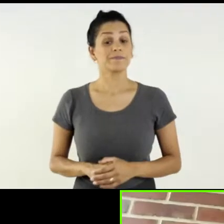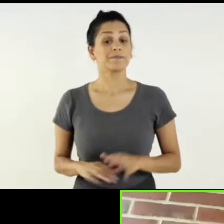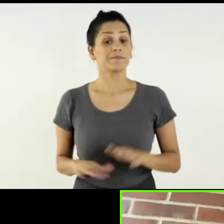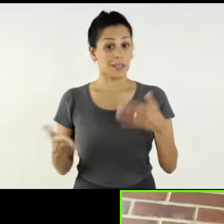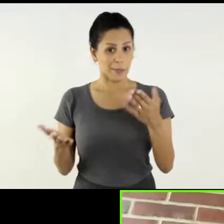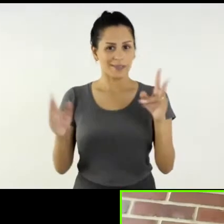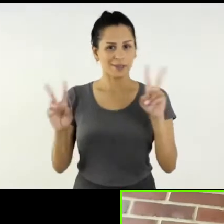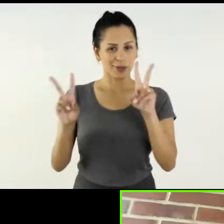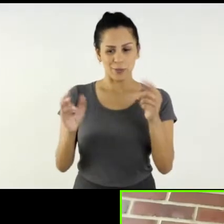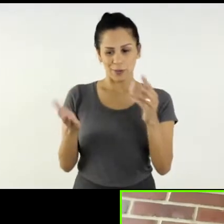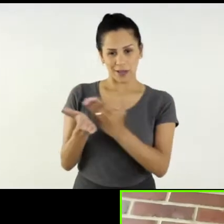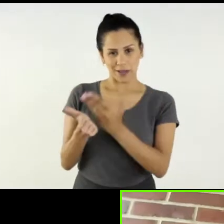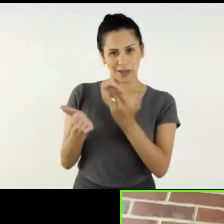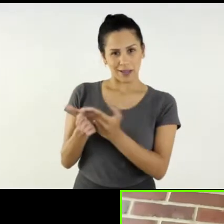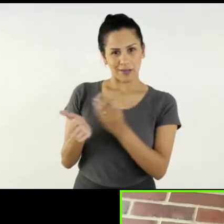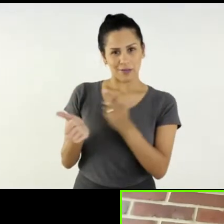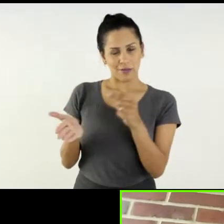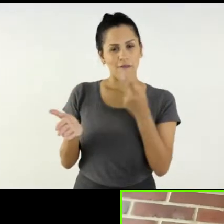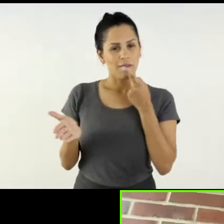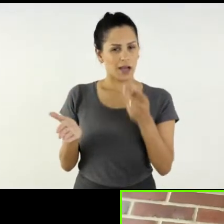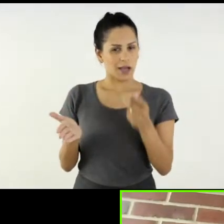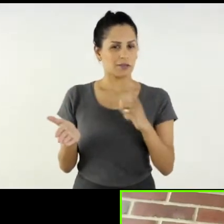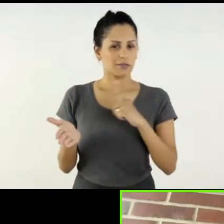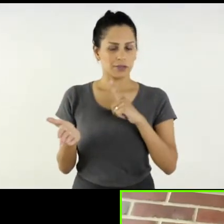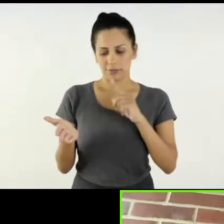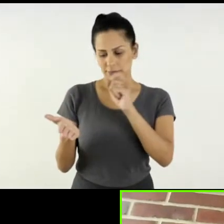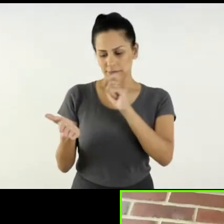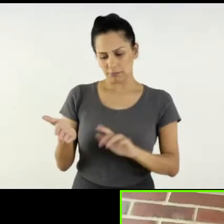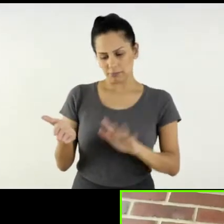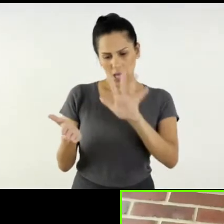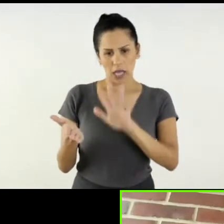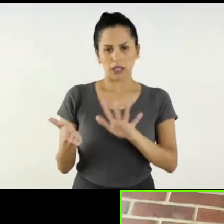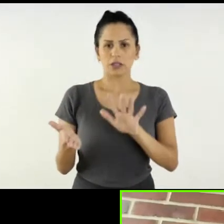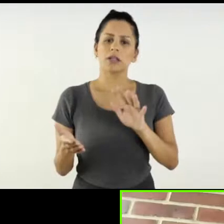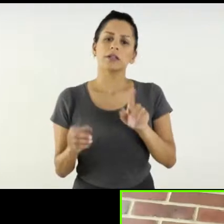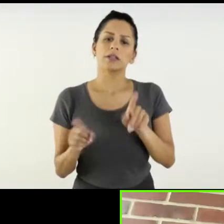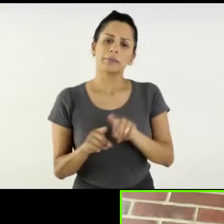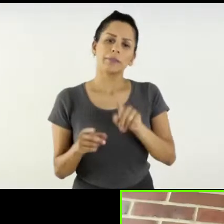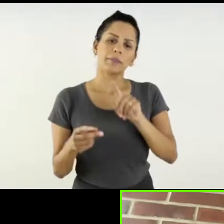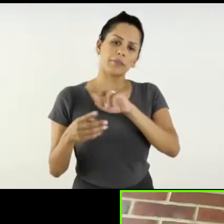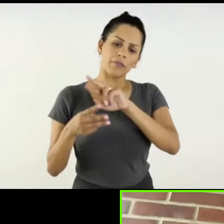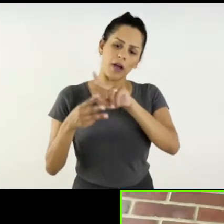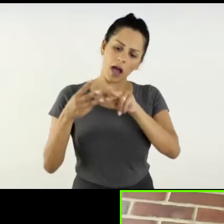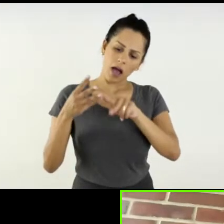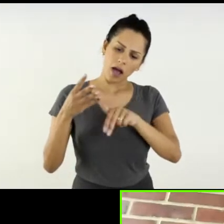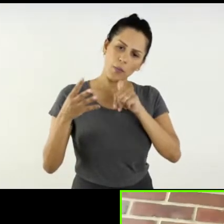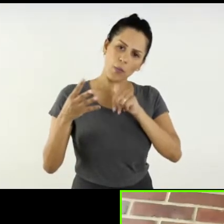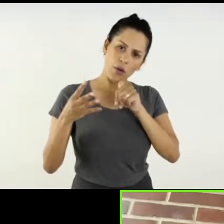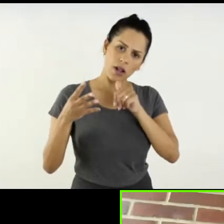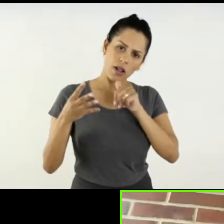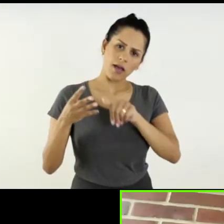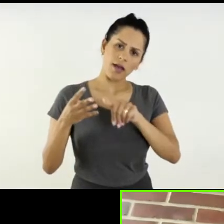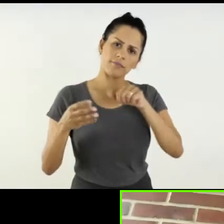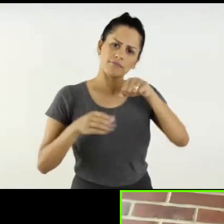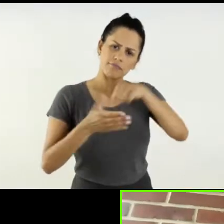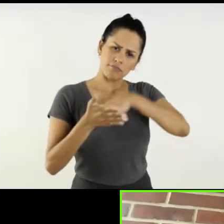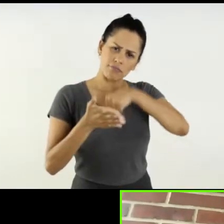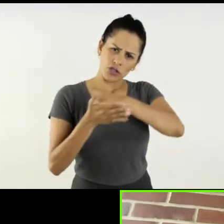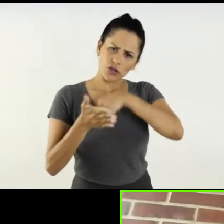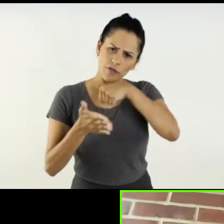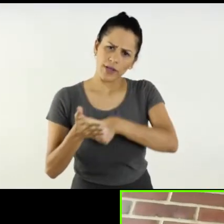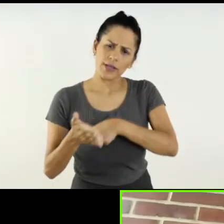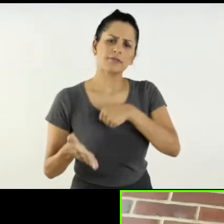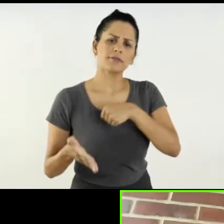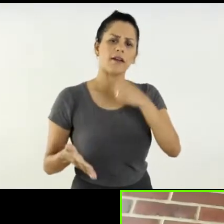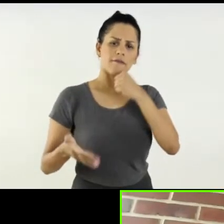Spirit, and a few other feminist magazines that were circulating at the time that these photographs were made. And